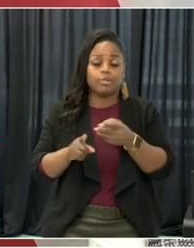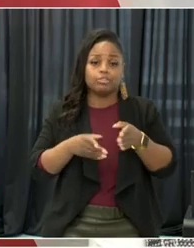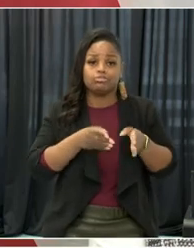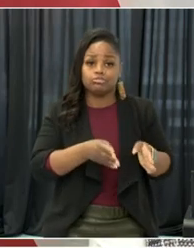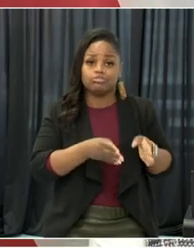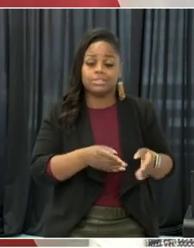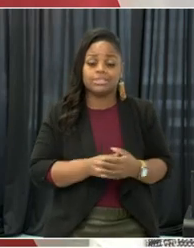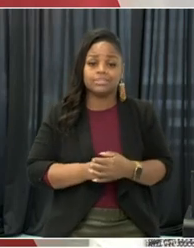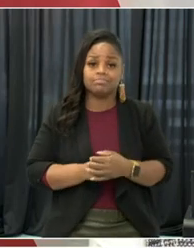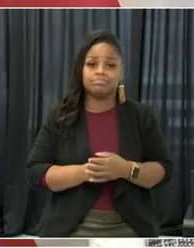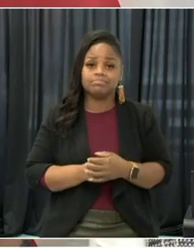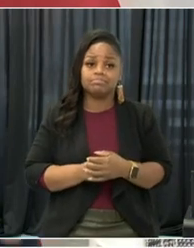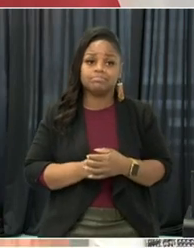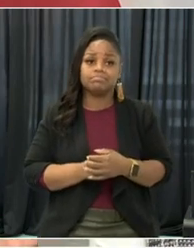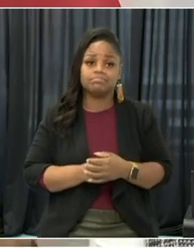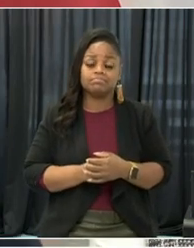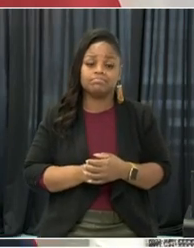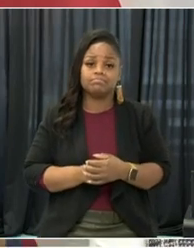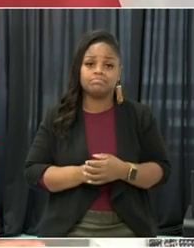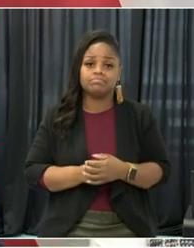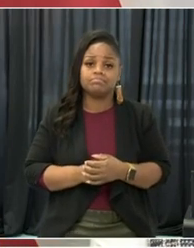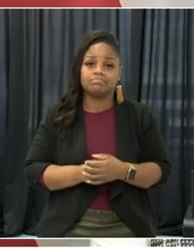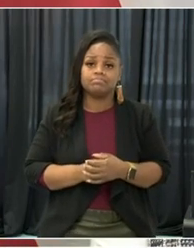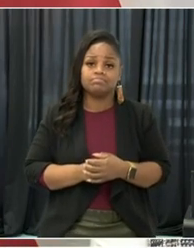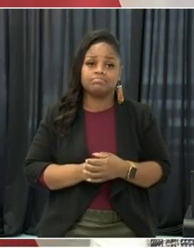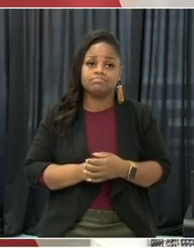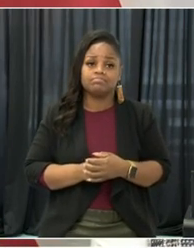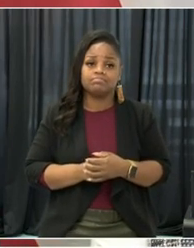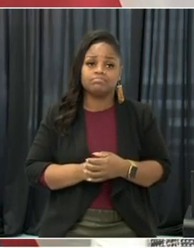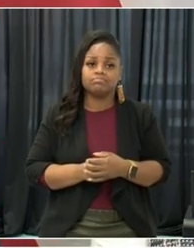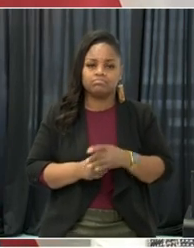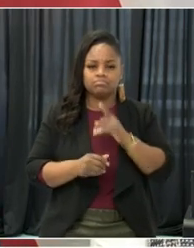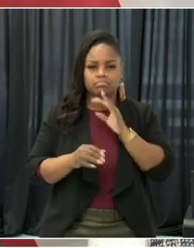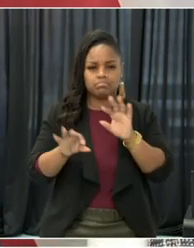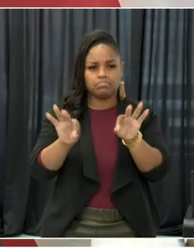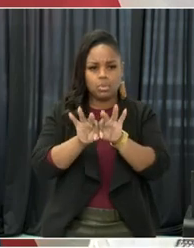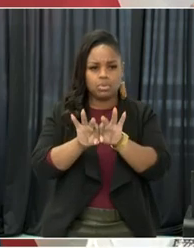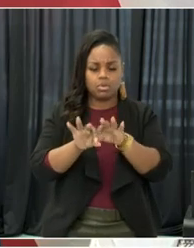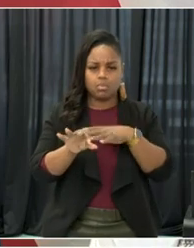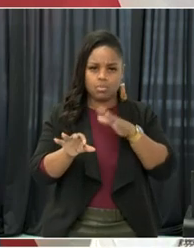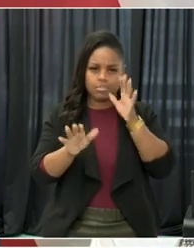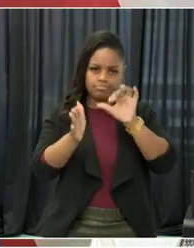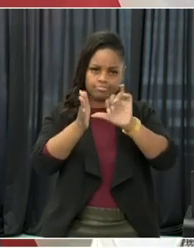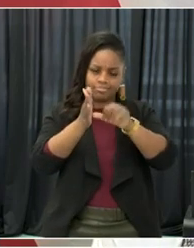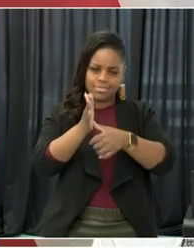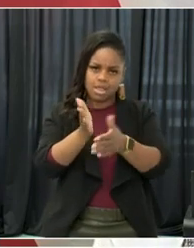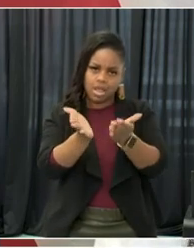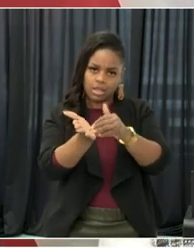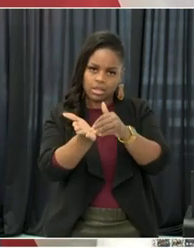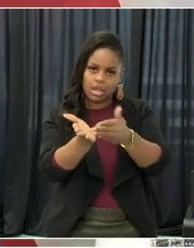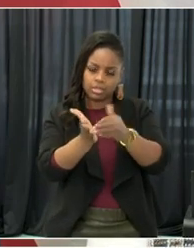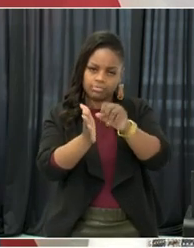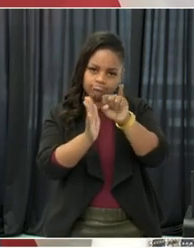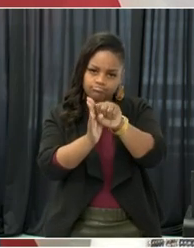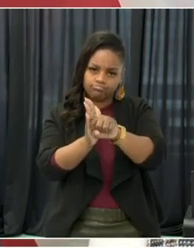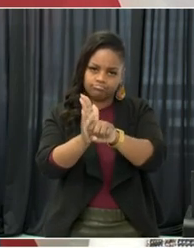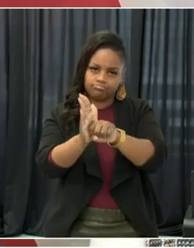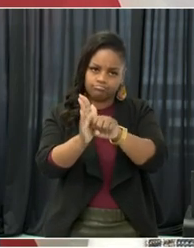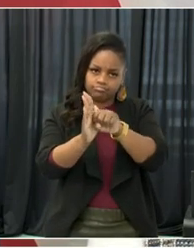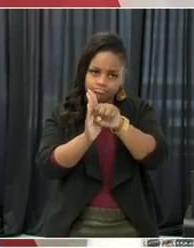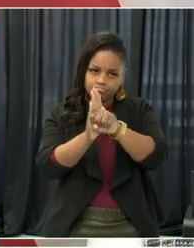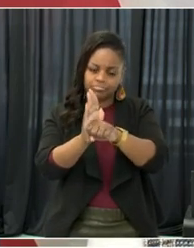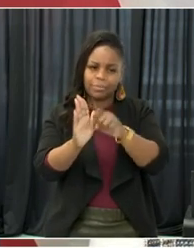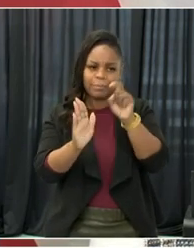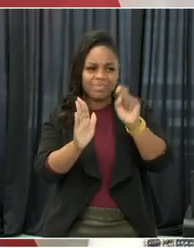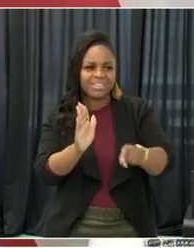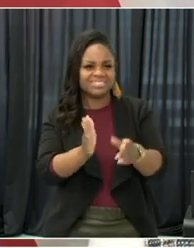important, however, and that's why you hear me say time and time again, to stop gun crime at possession before one